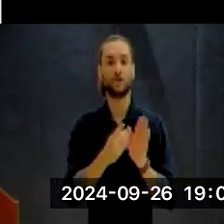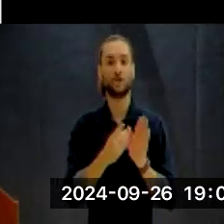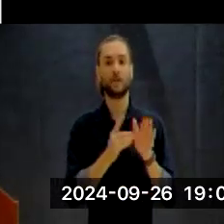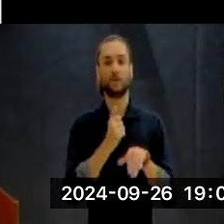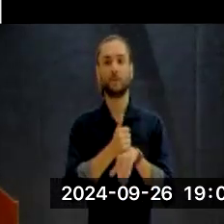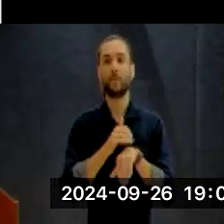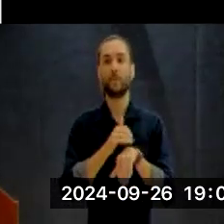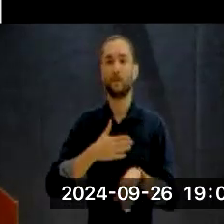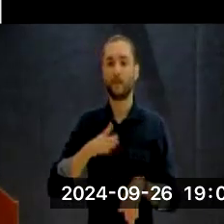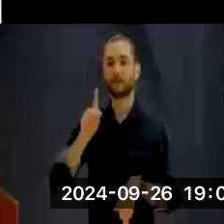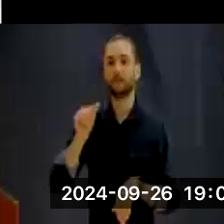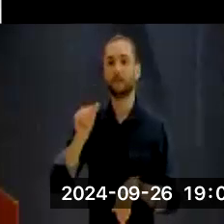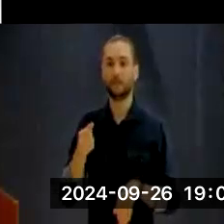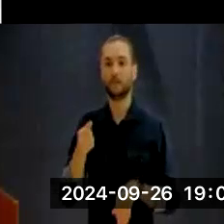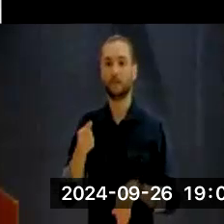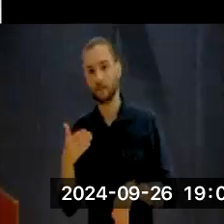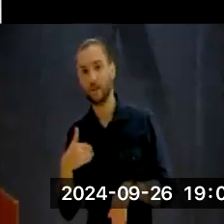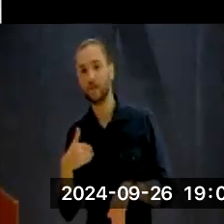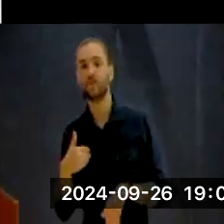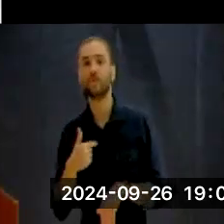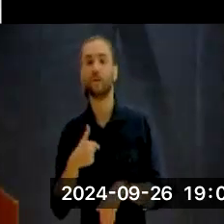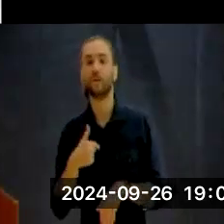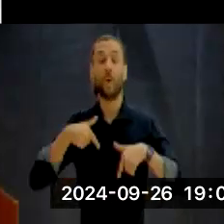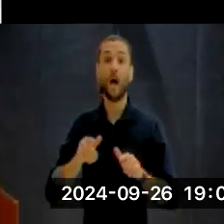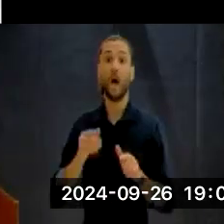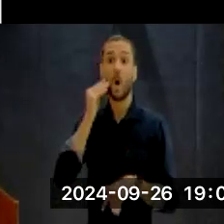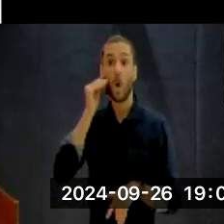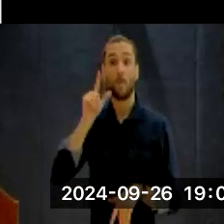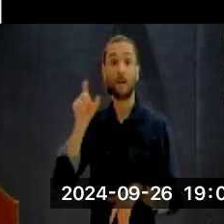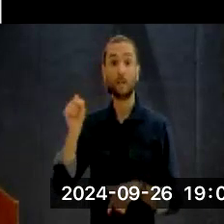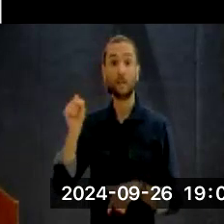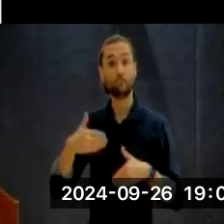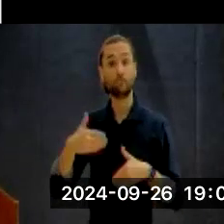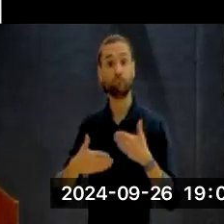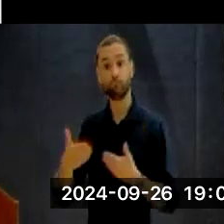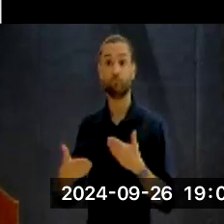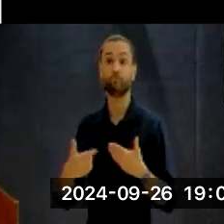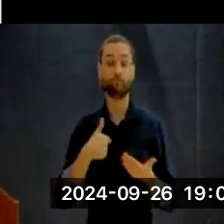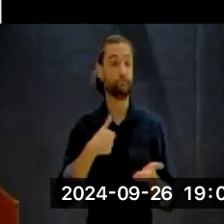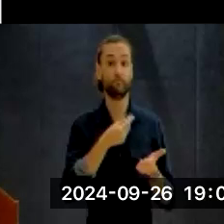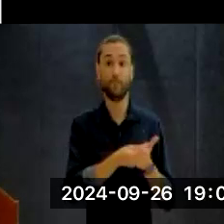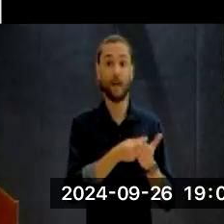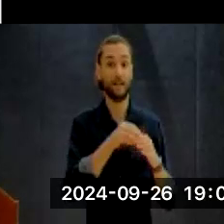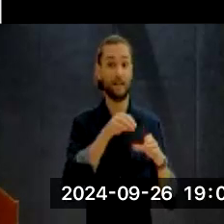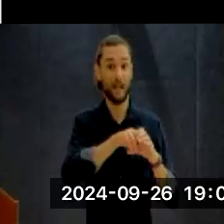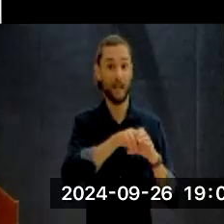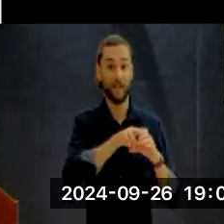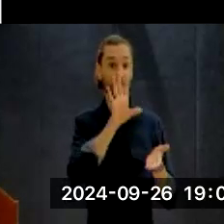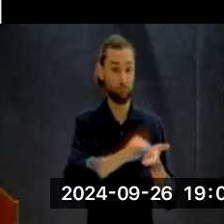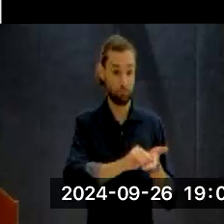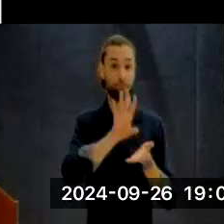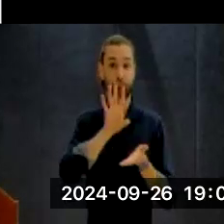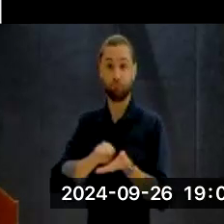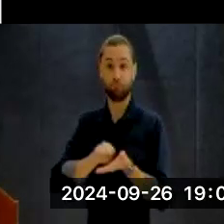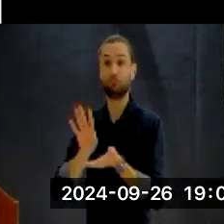disabilities. While living homeless after I had exhausted my savings numerous times, I